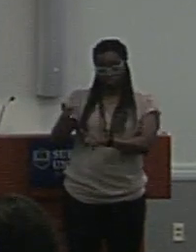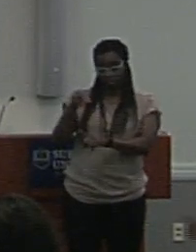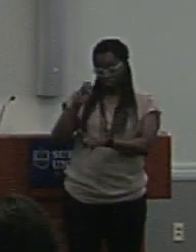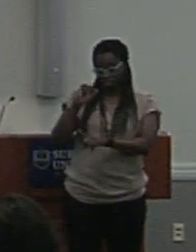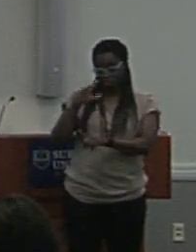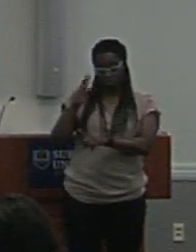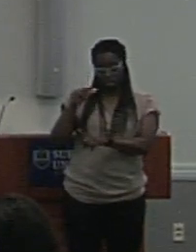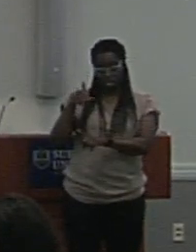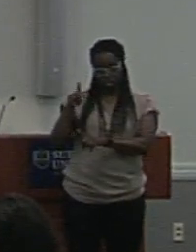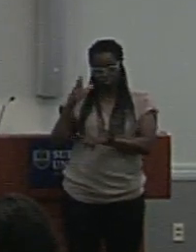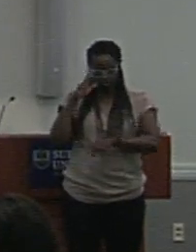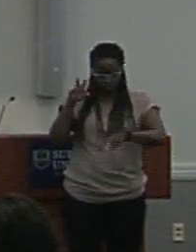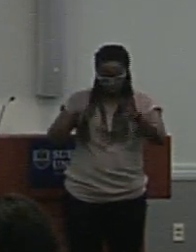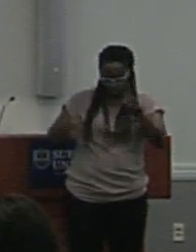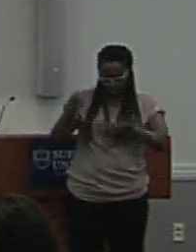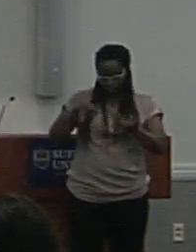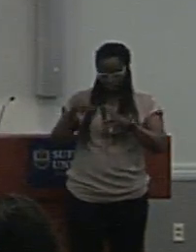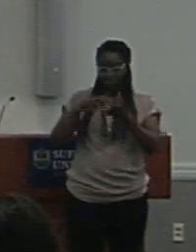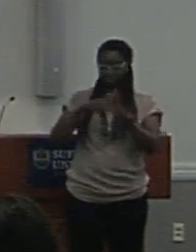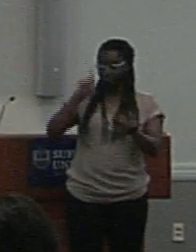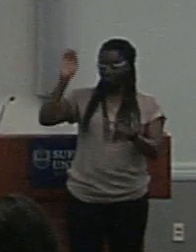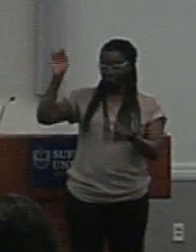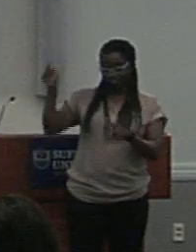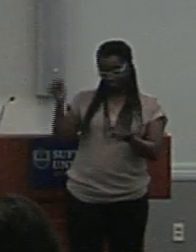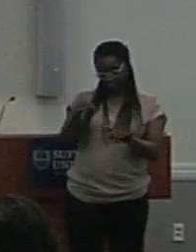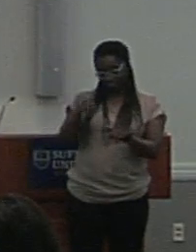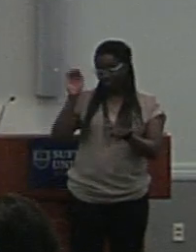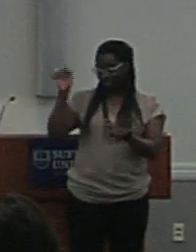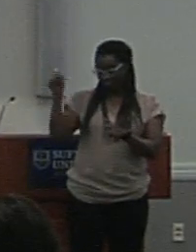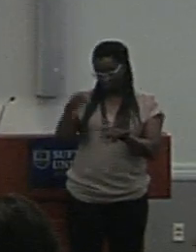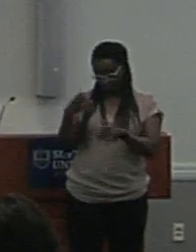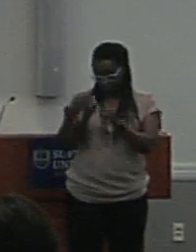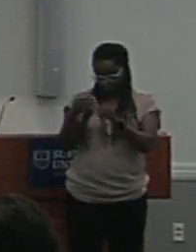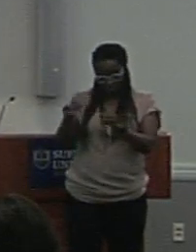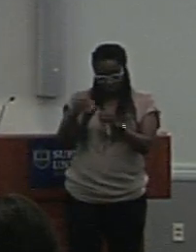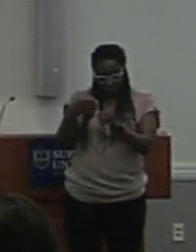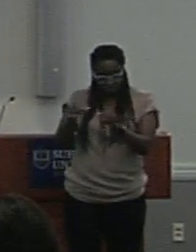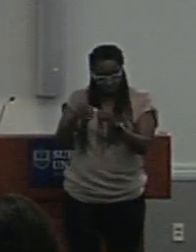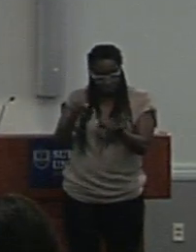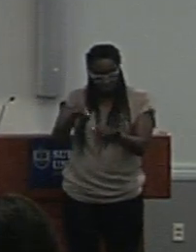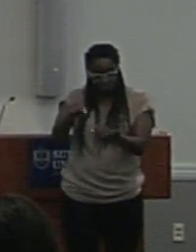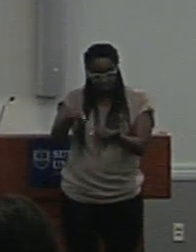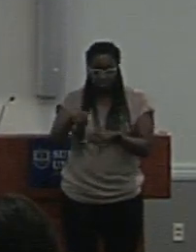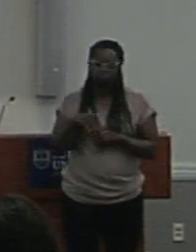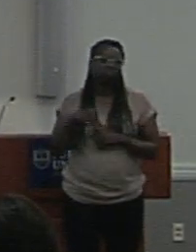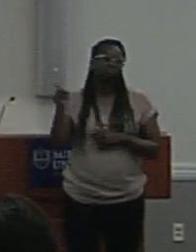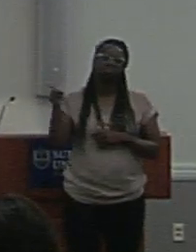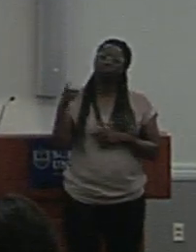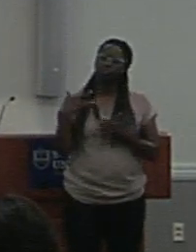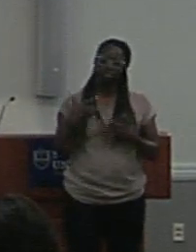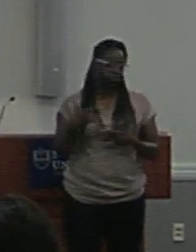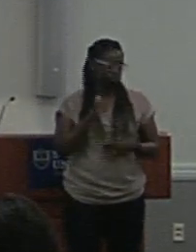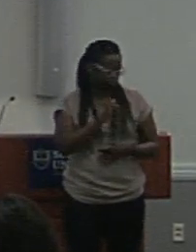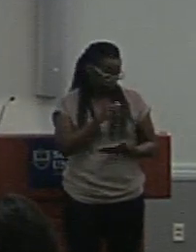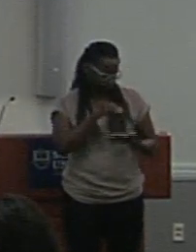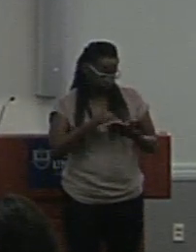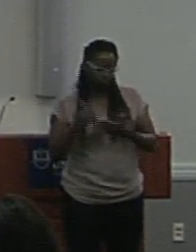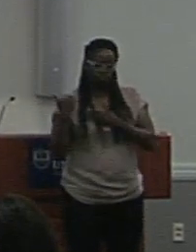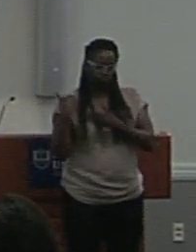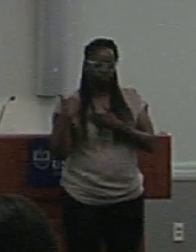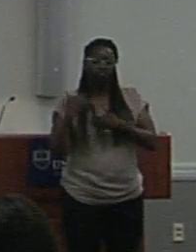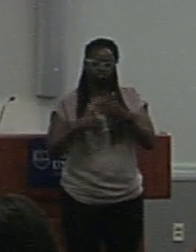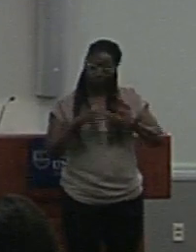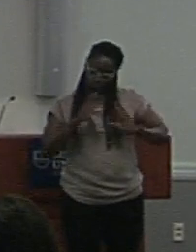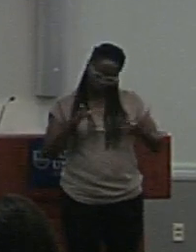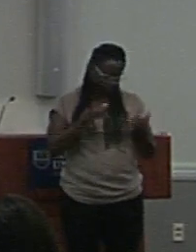to check with Sarah to make sure it's compliant. And she does a great job overseeing all this work. So I have a great architectural